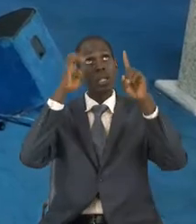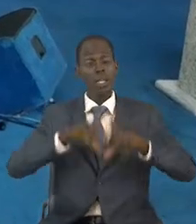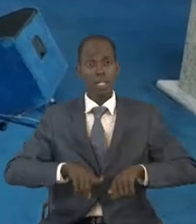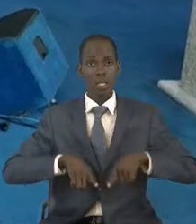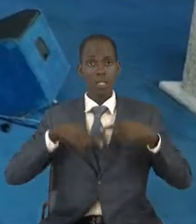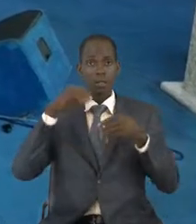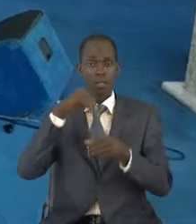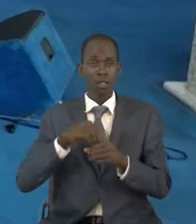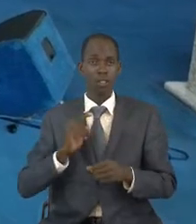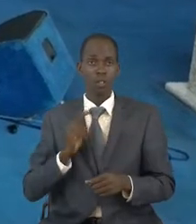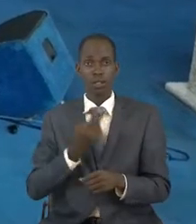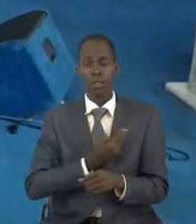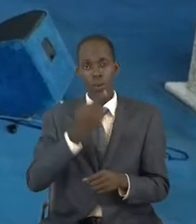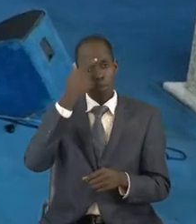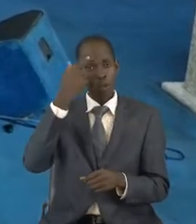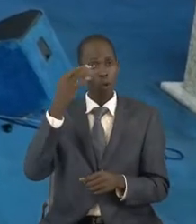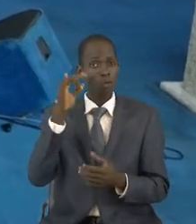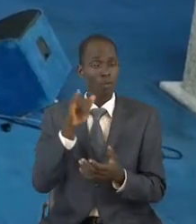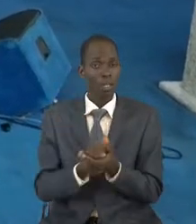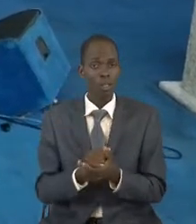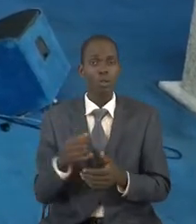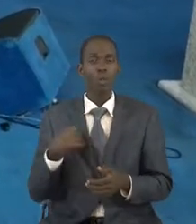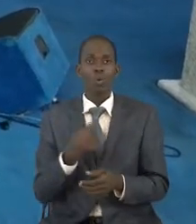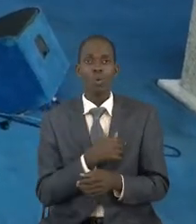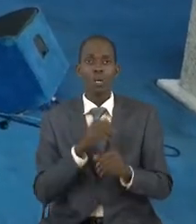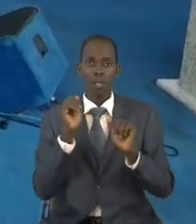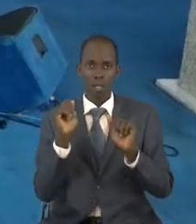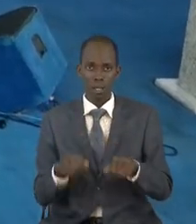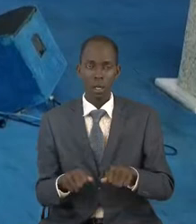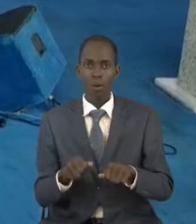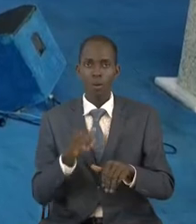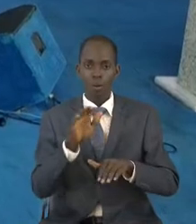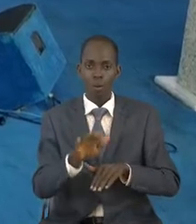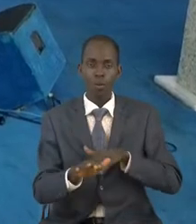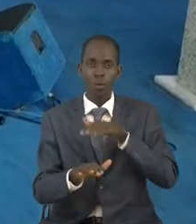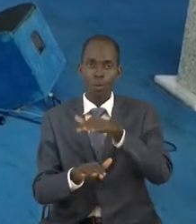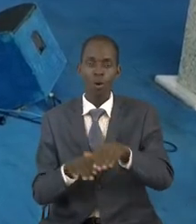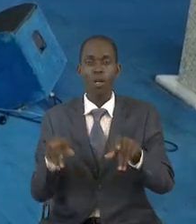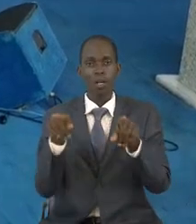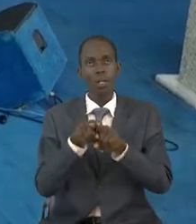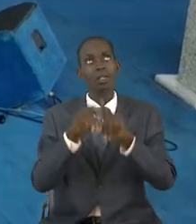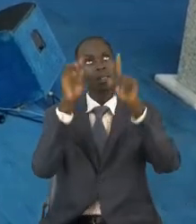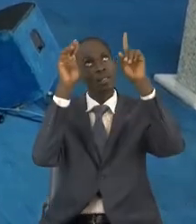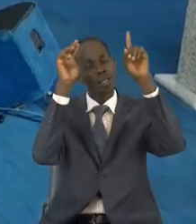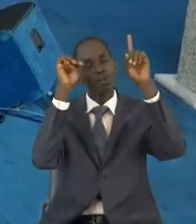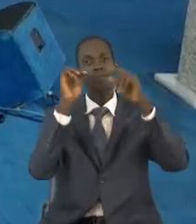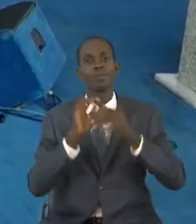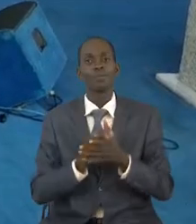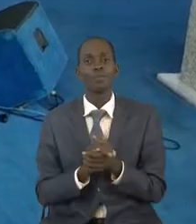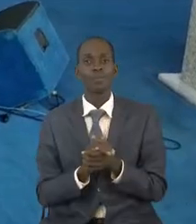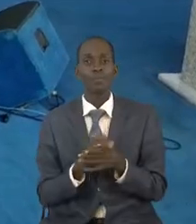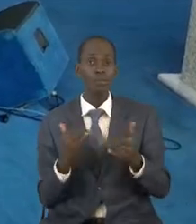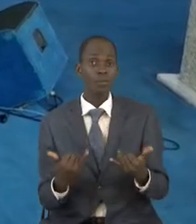of that we can walk like him. Now, when a child